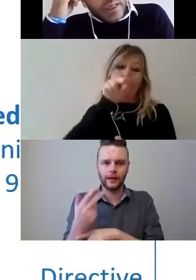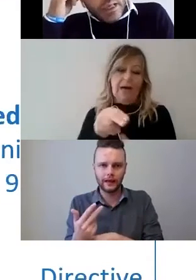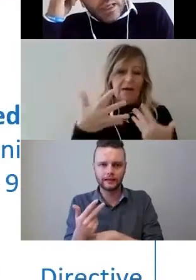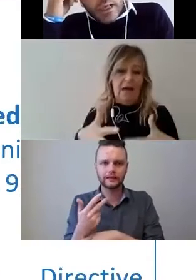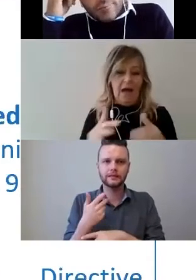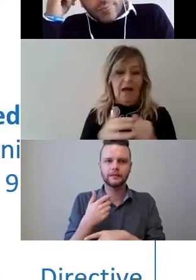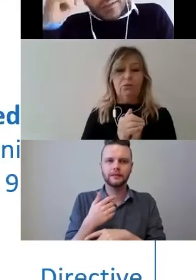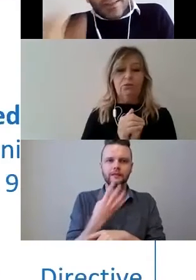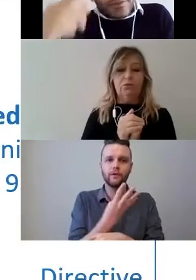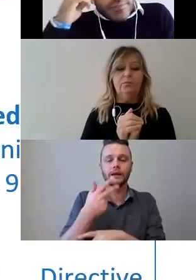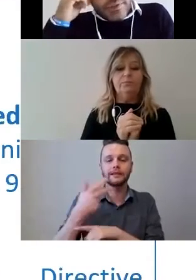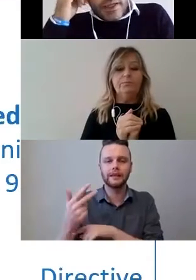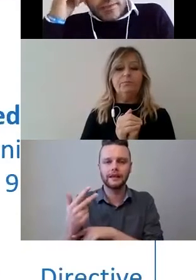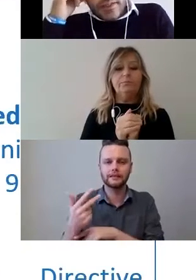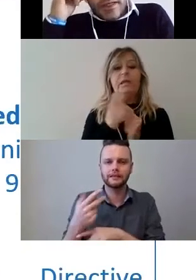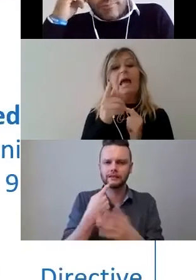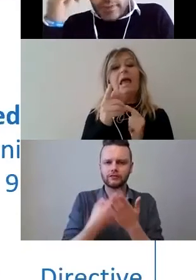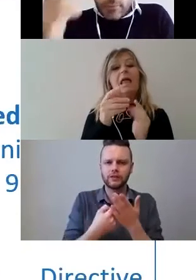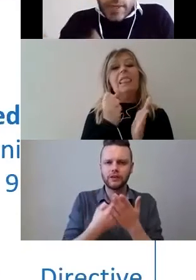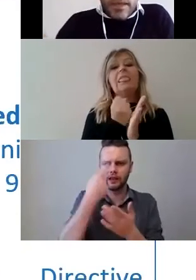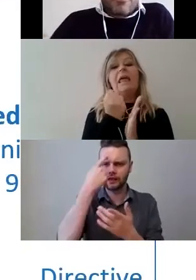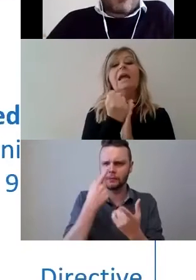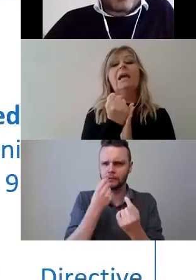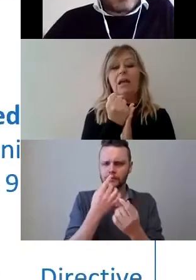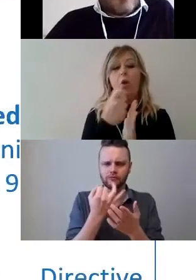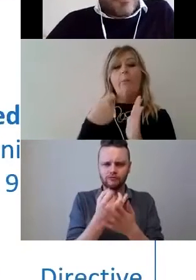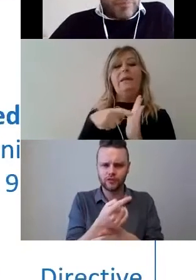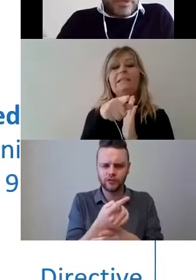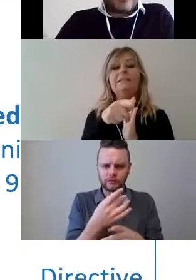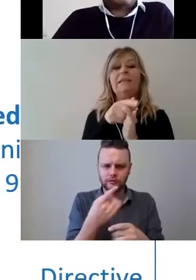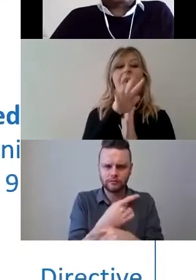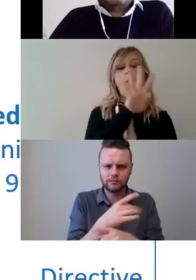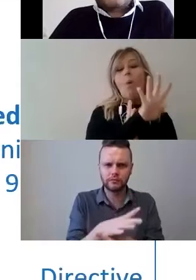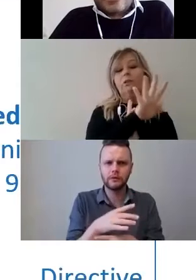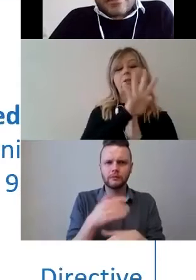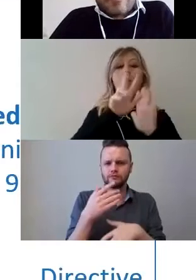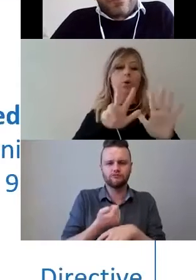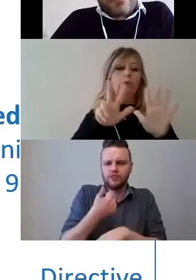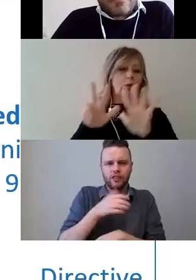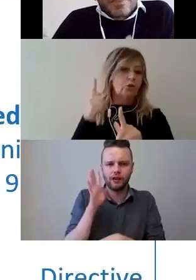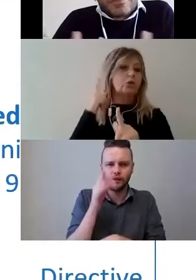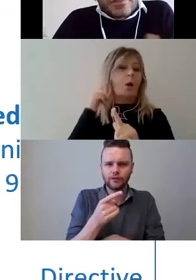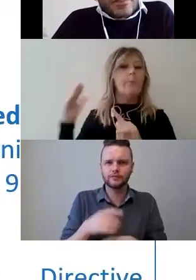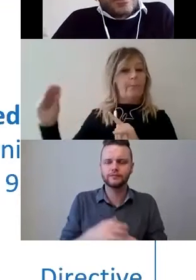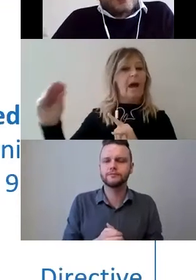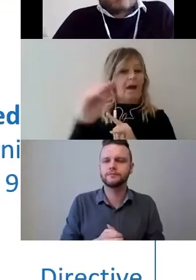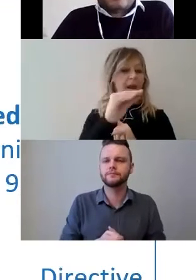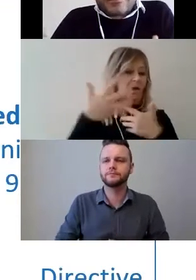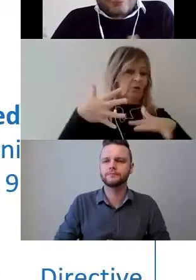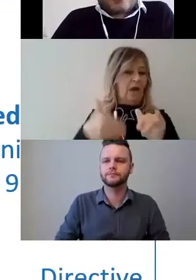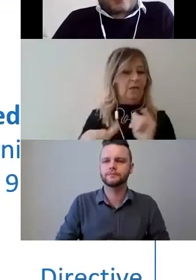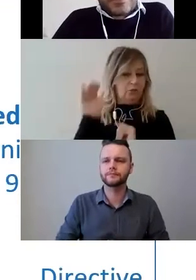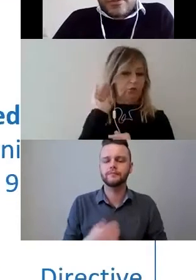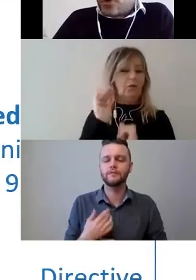decree. I think there's a mistake in the slide, but anyway, we already heard of it. It's the